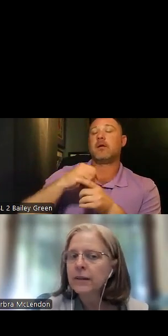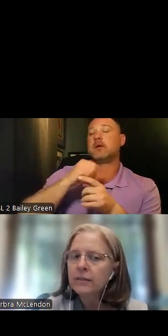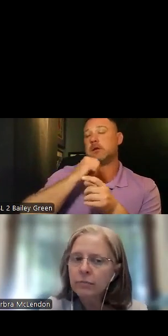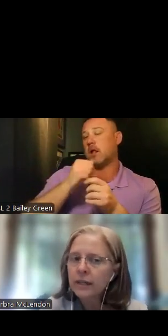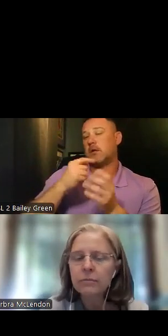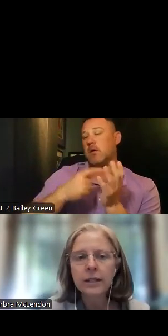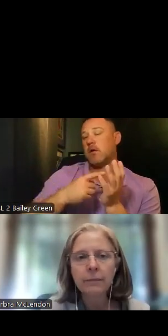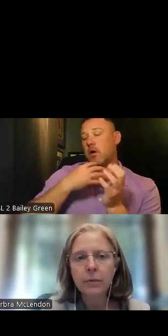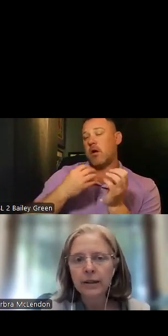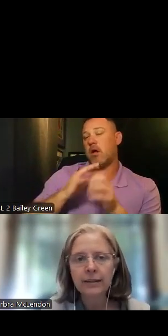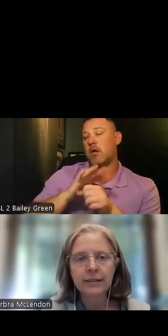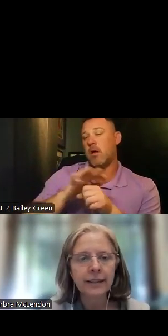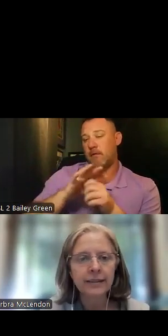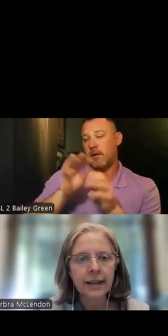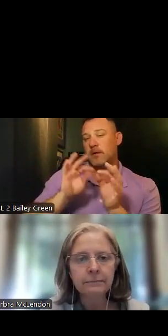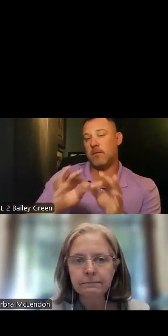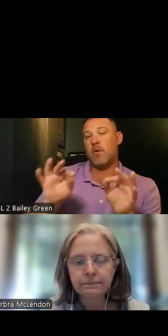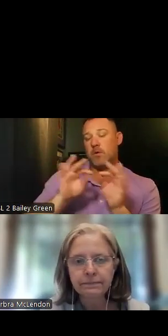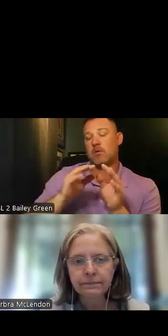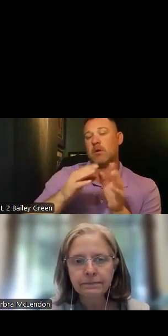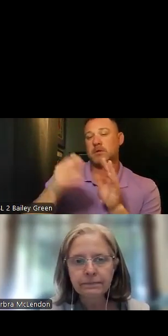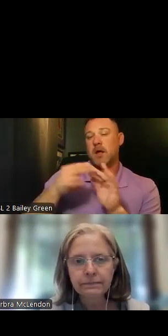coverage, but it's really, really important, and that's the next slide.